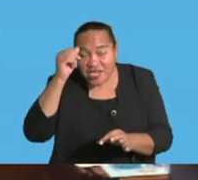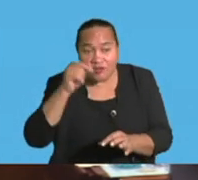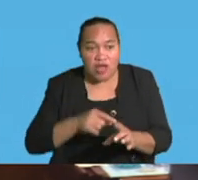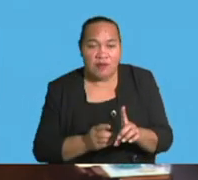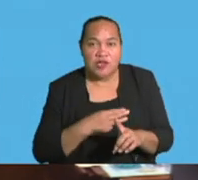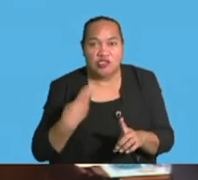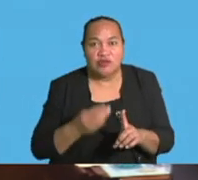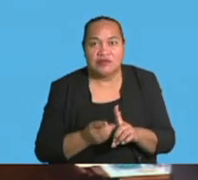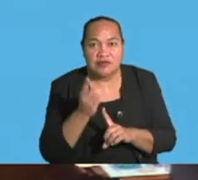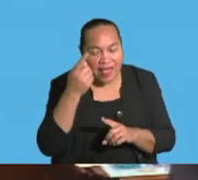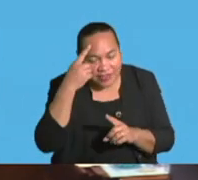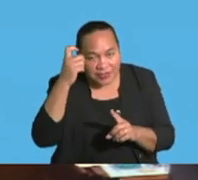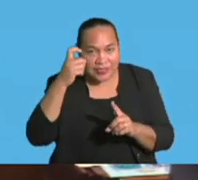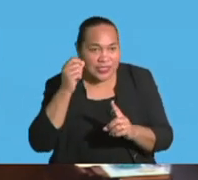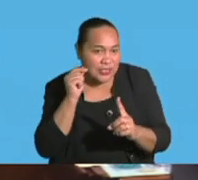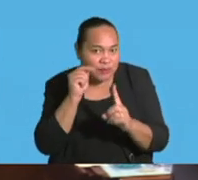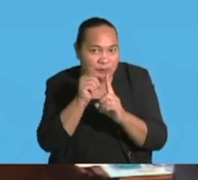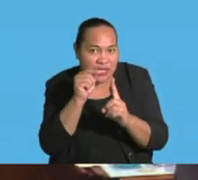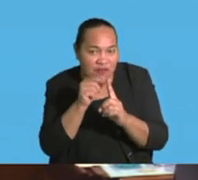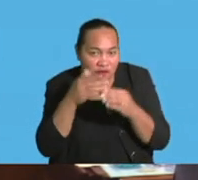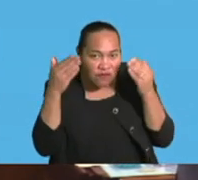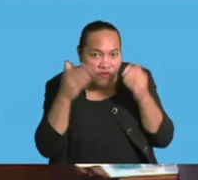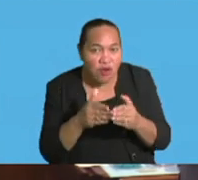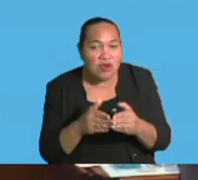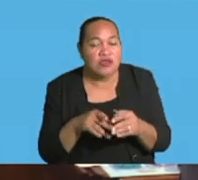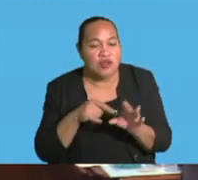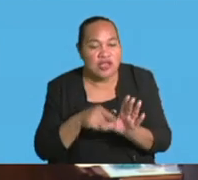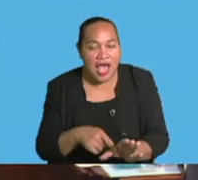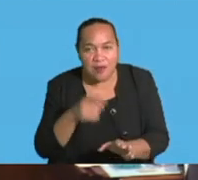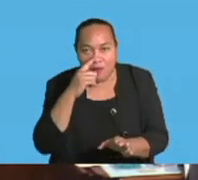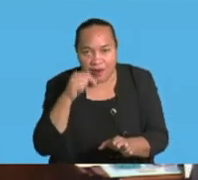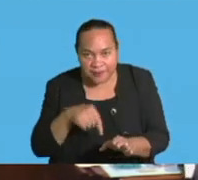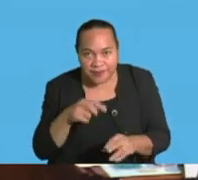a specific focus on the young people of Fiji.